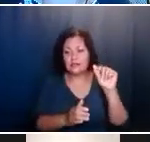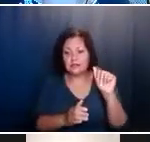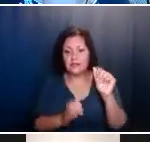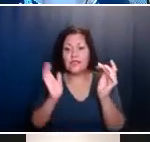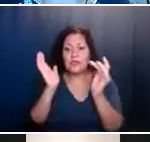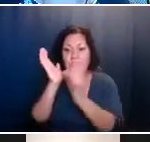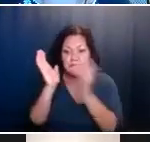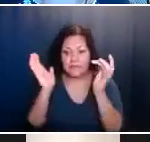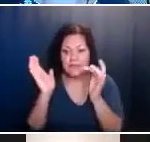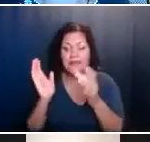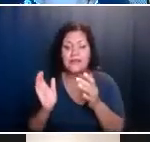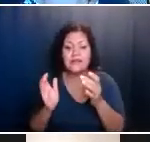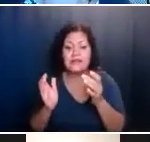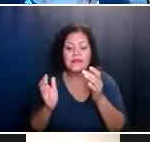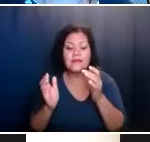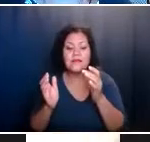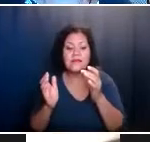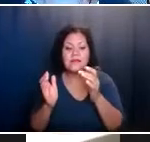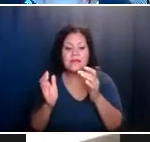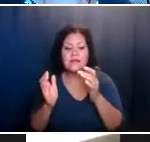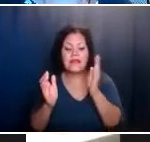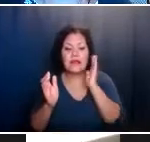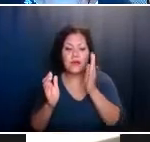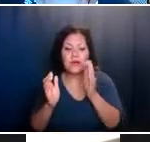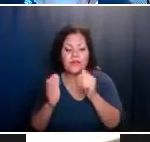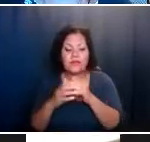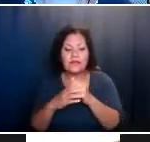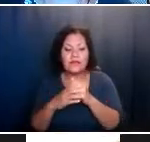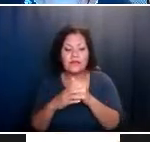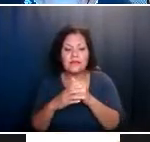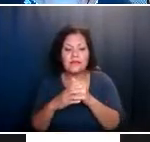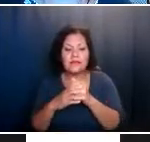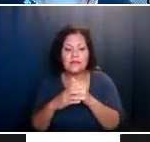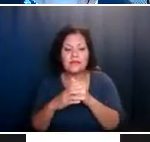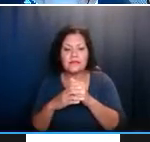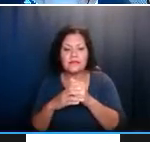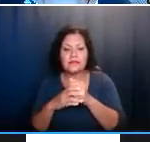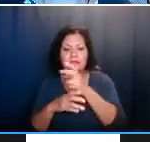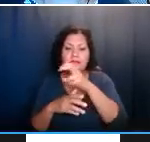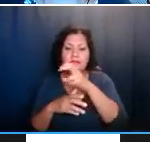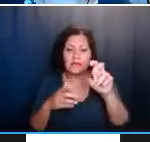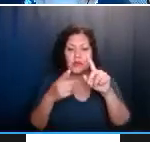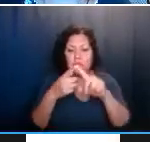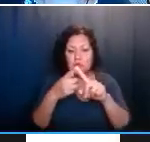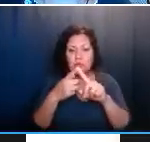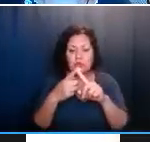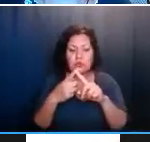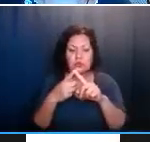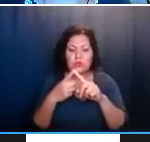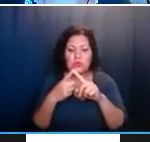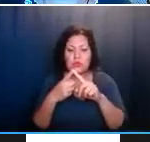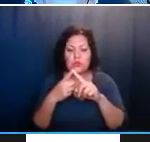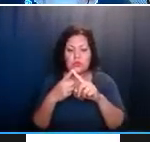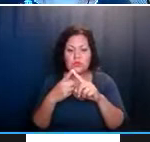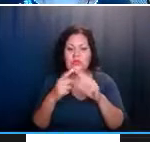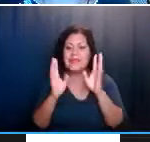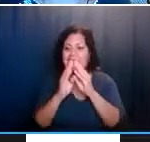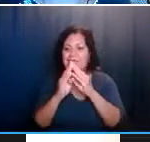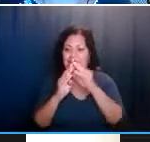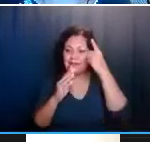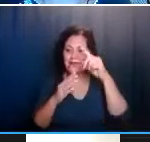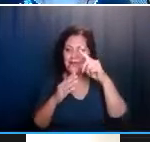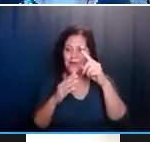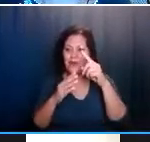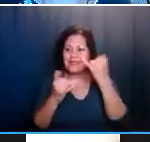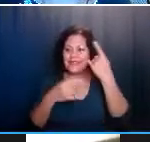it's going to take you to that the sessions for today. I